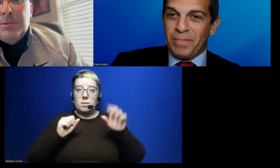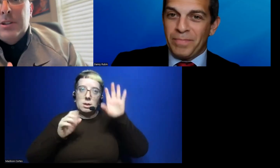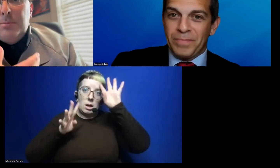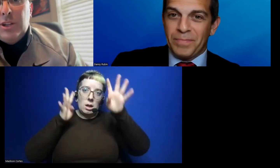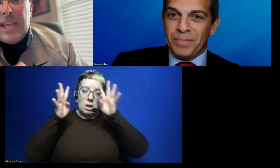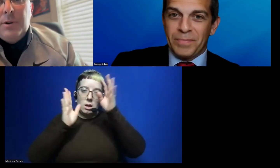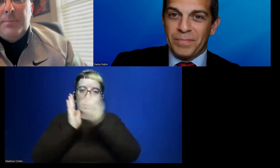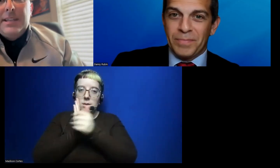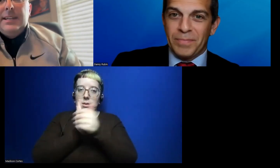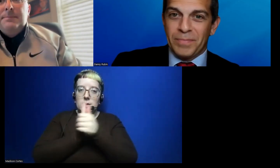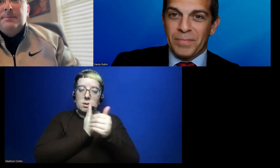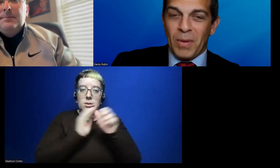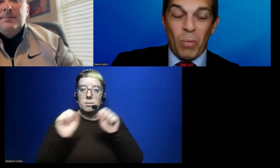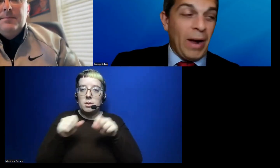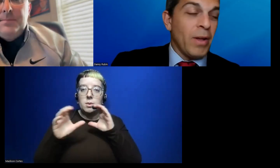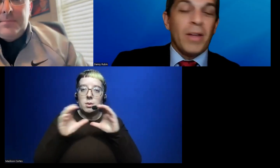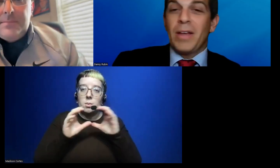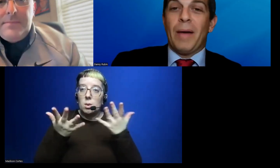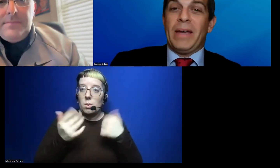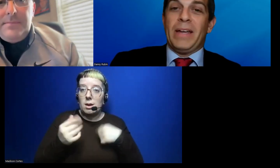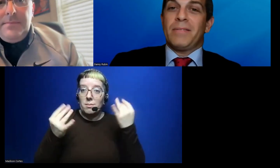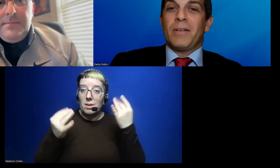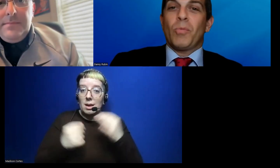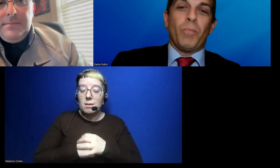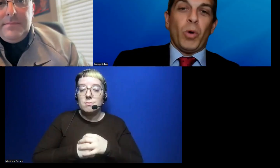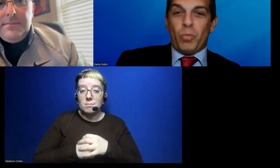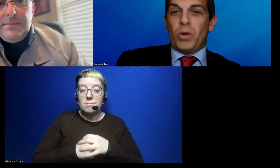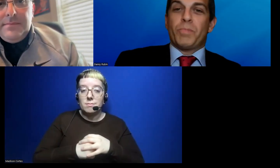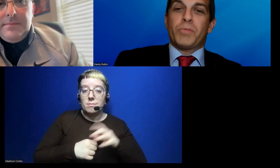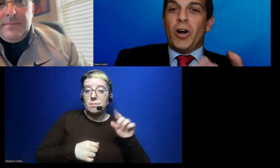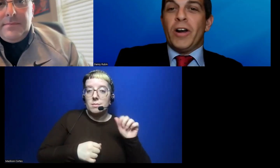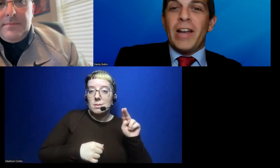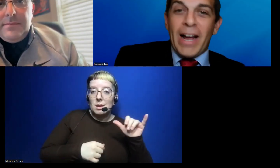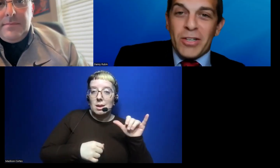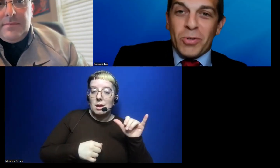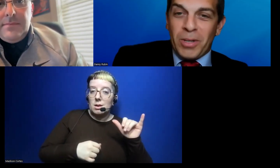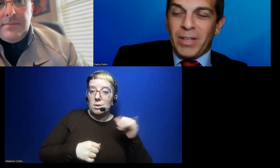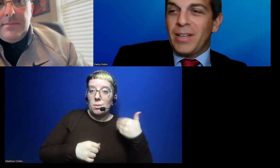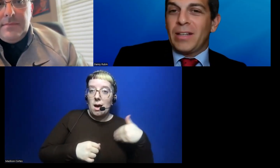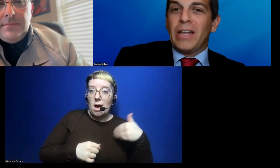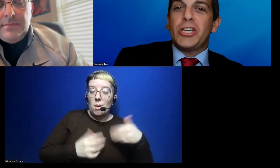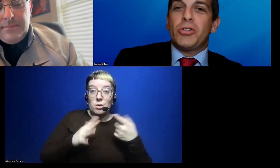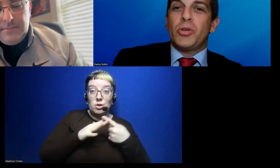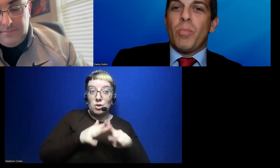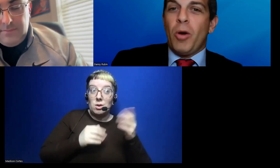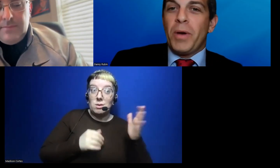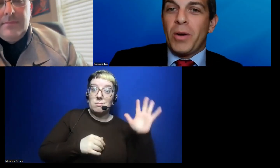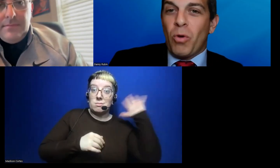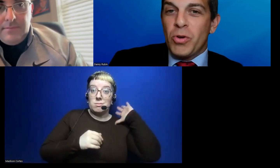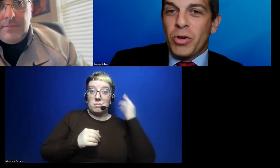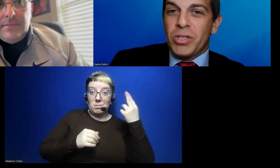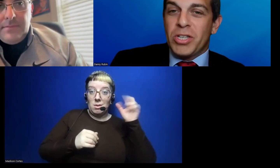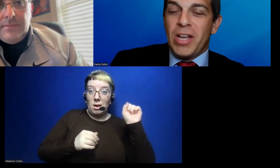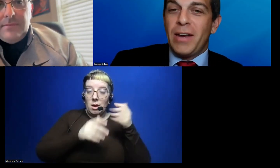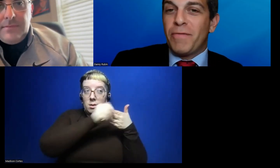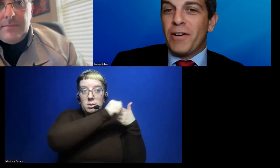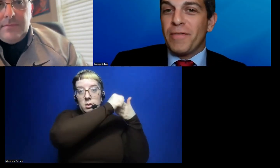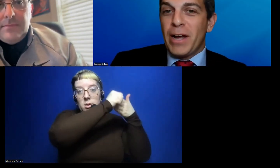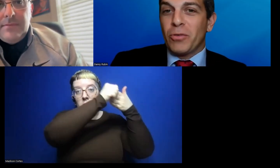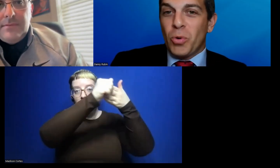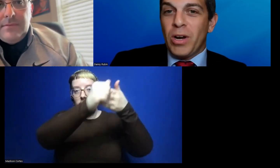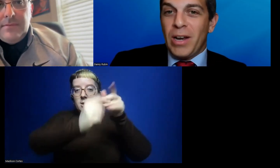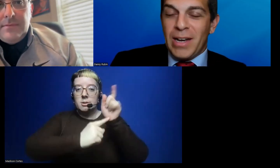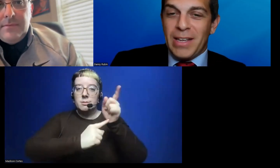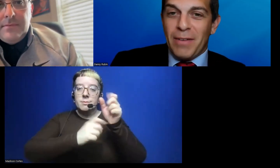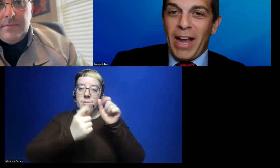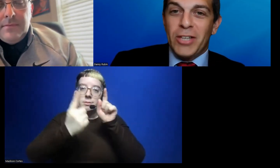and still unbelievable. be able to communicate what I'm thinking. Wow. I mean, what started in high school led you to a moment where you could stand in front